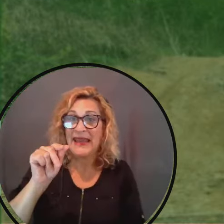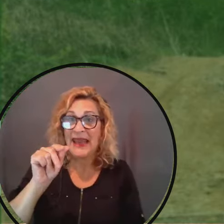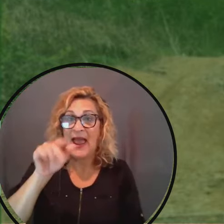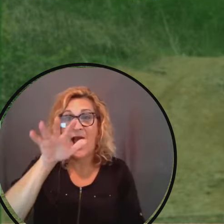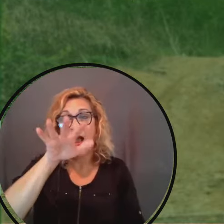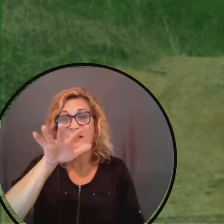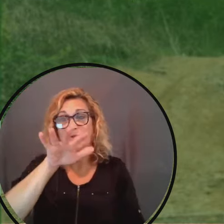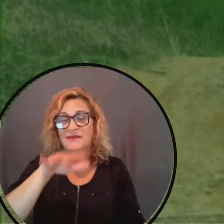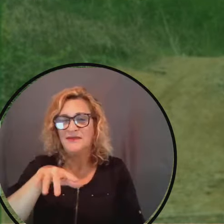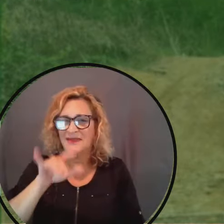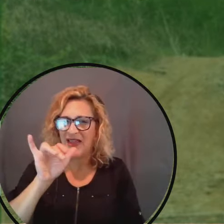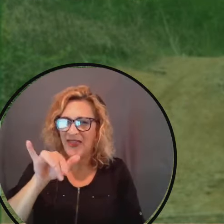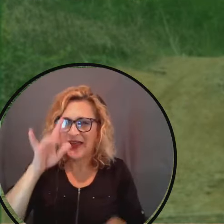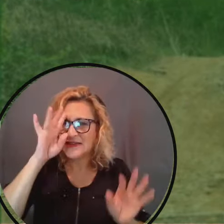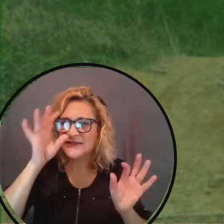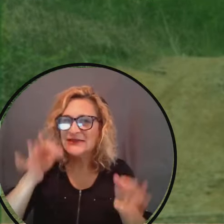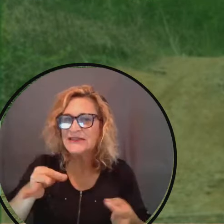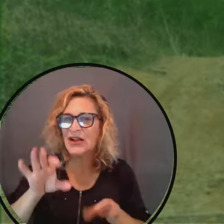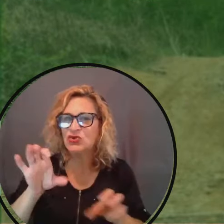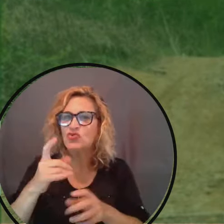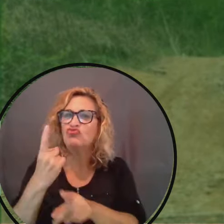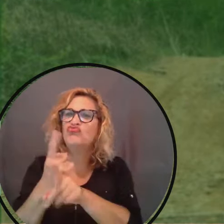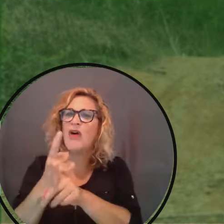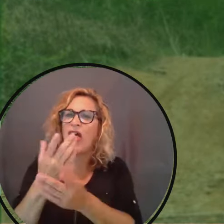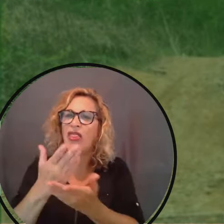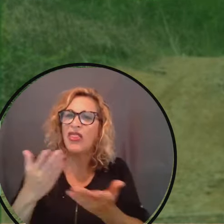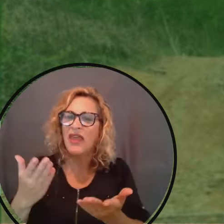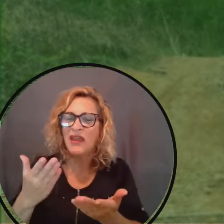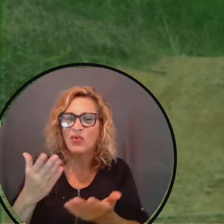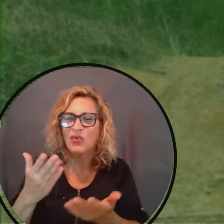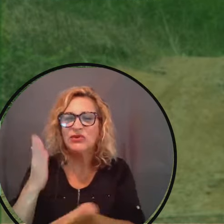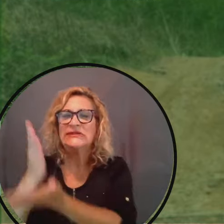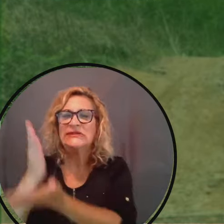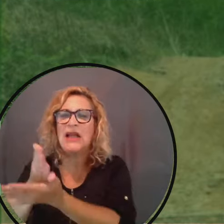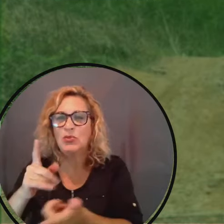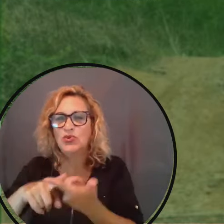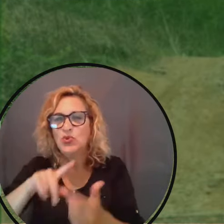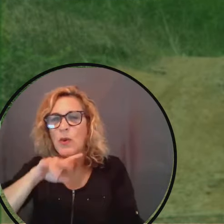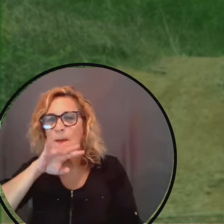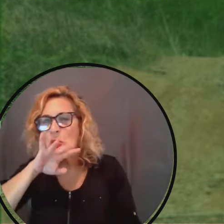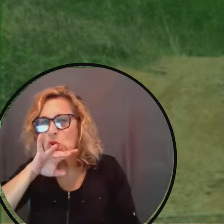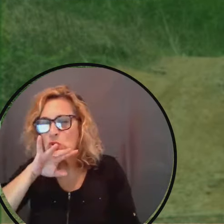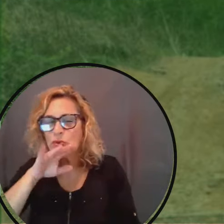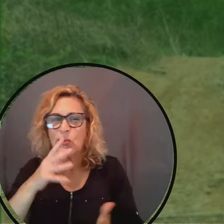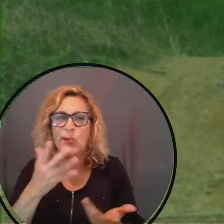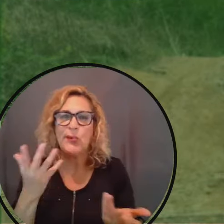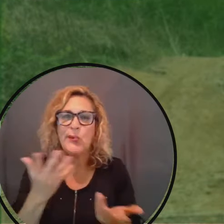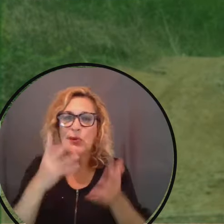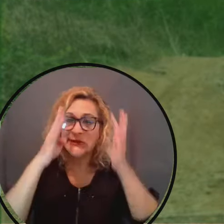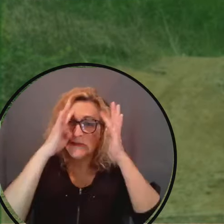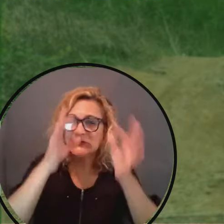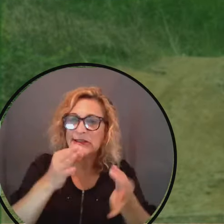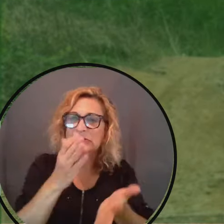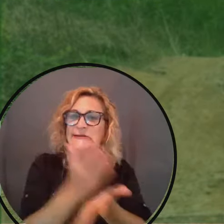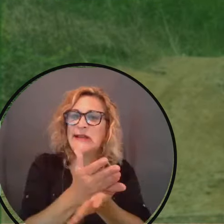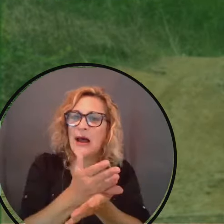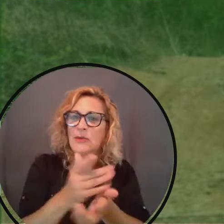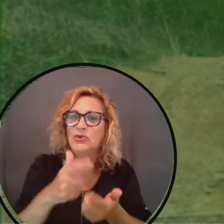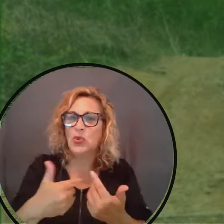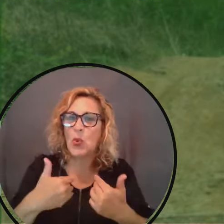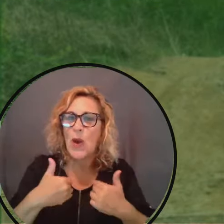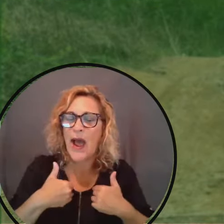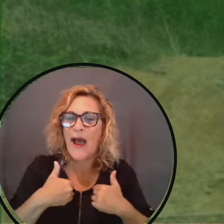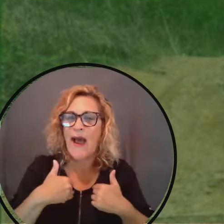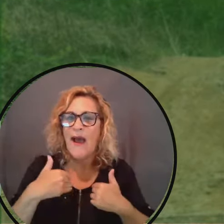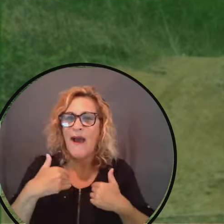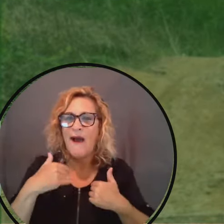like deciding to, you know, stop polluting, or deciding to, you know, stop having a racist